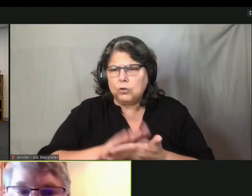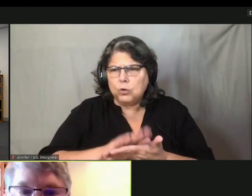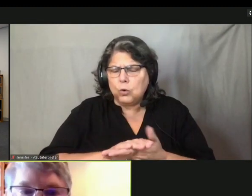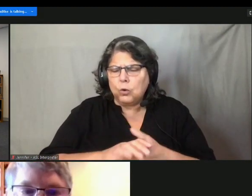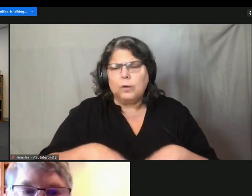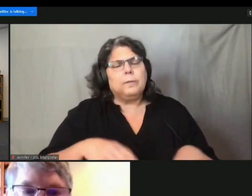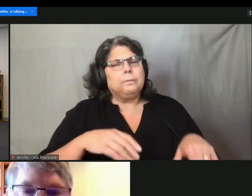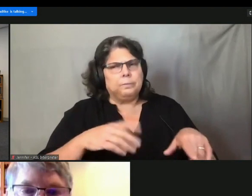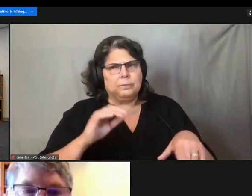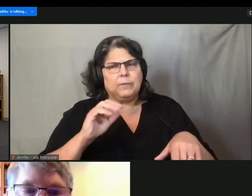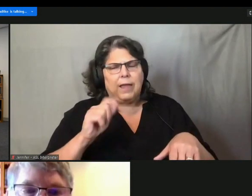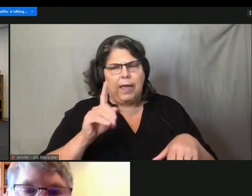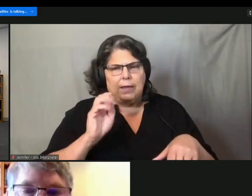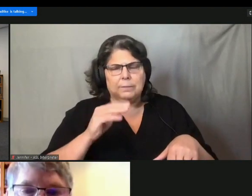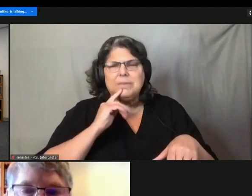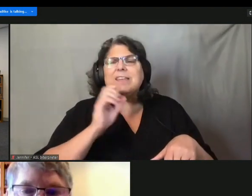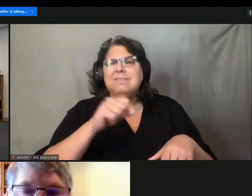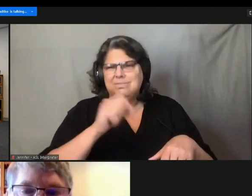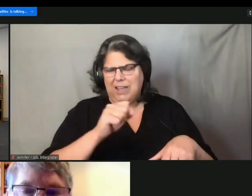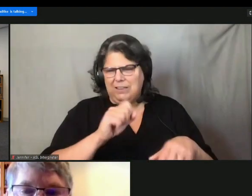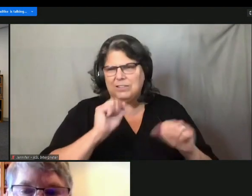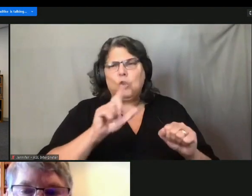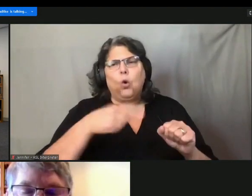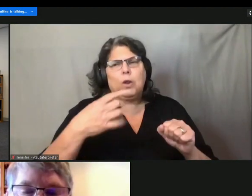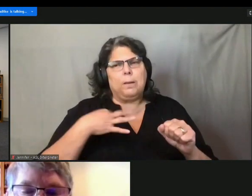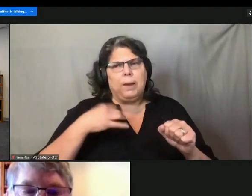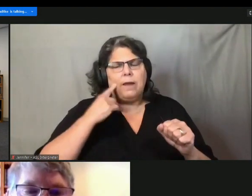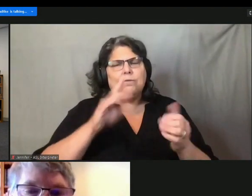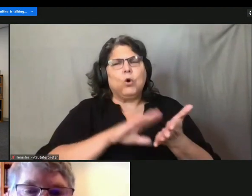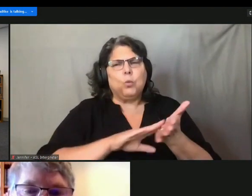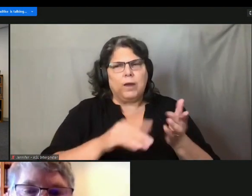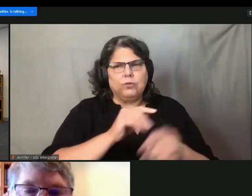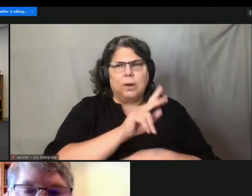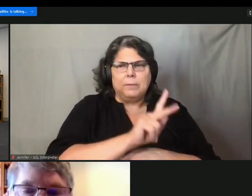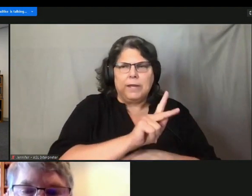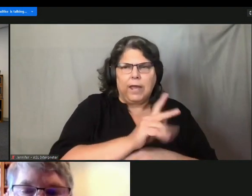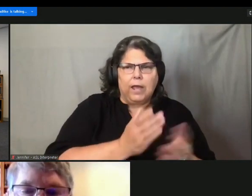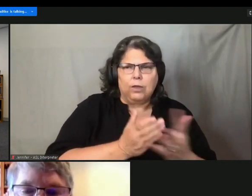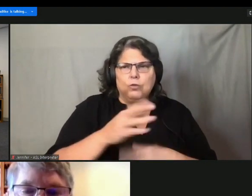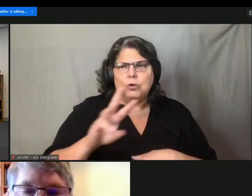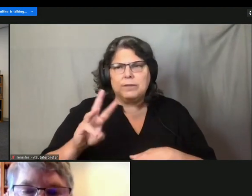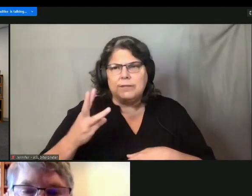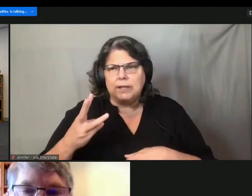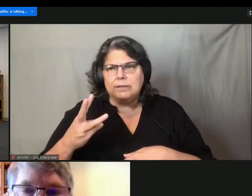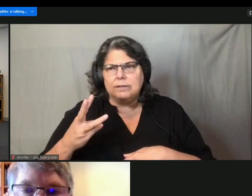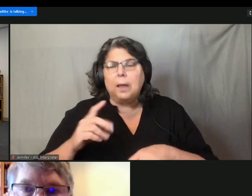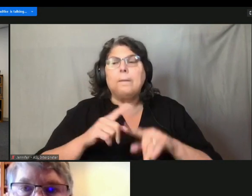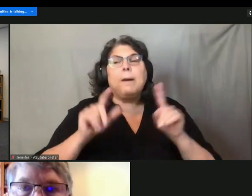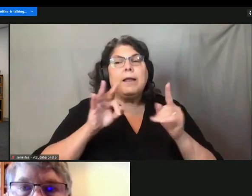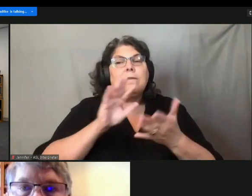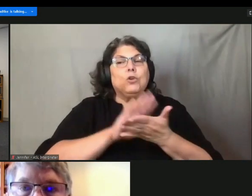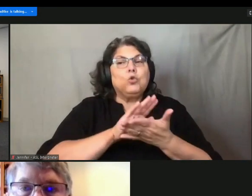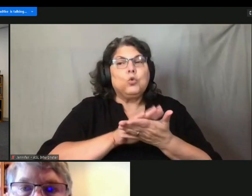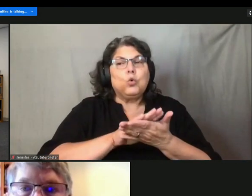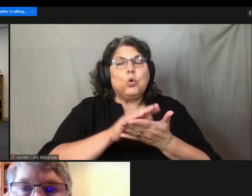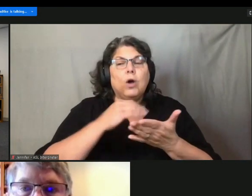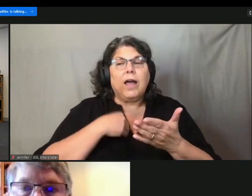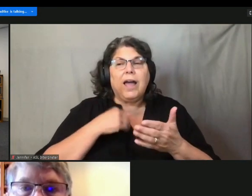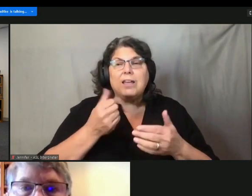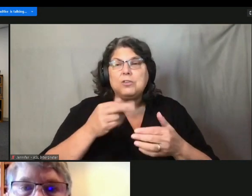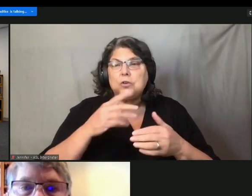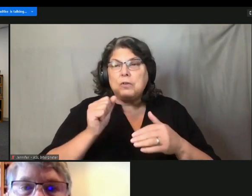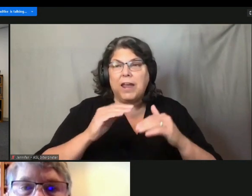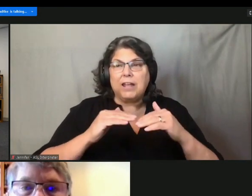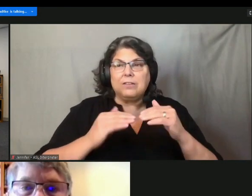only available for K through 6, although if the school has grades that go